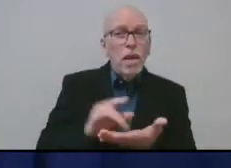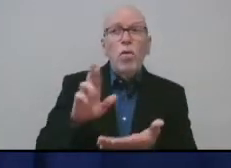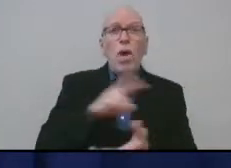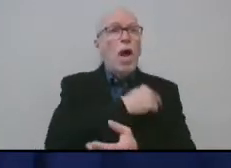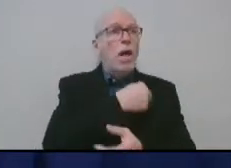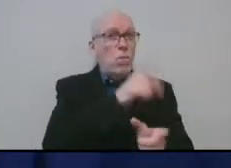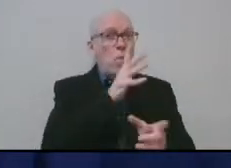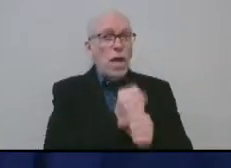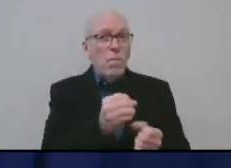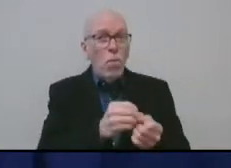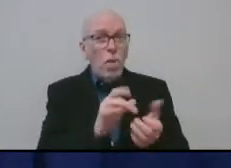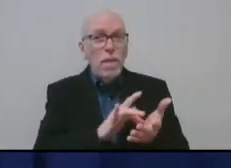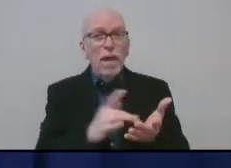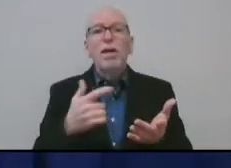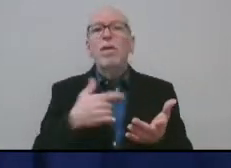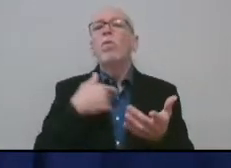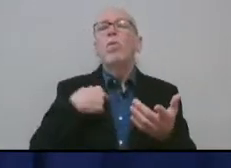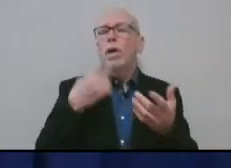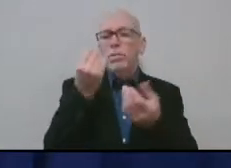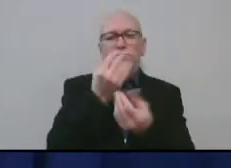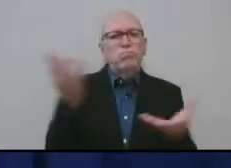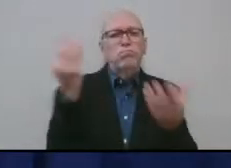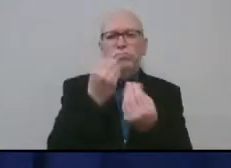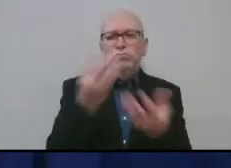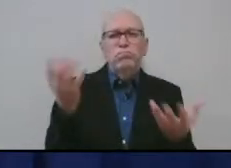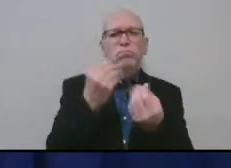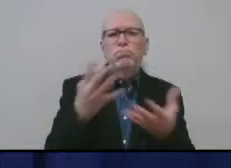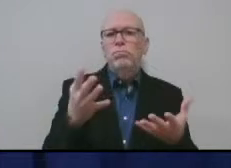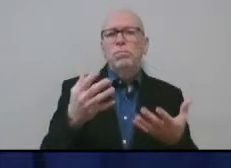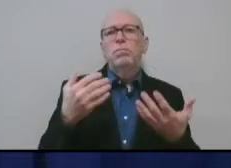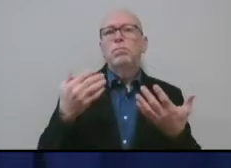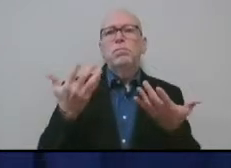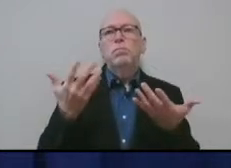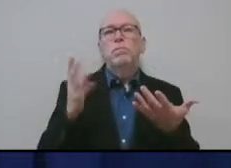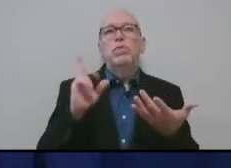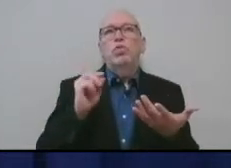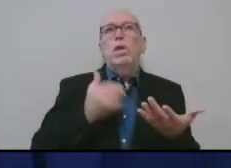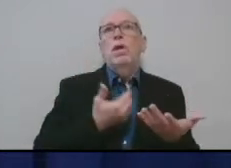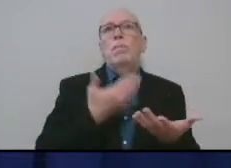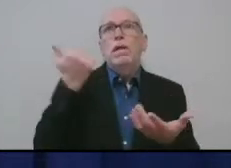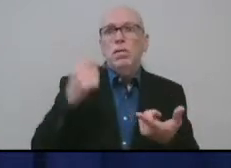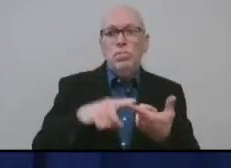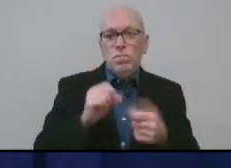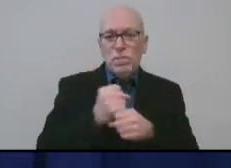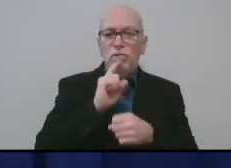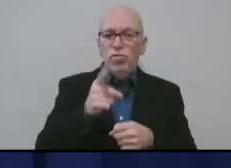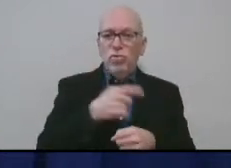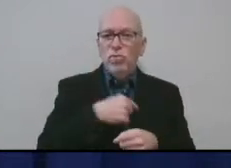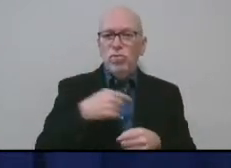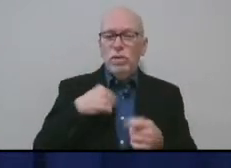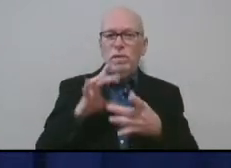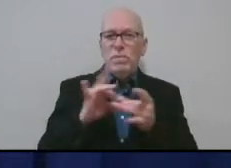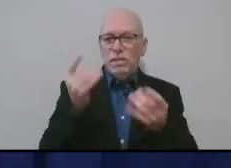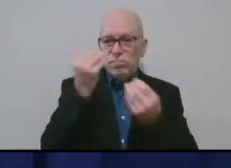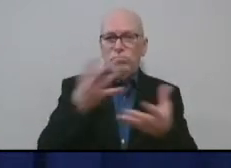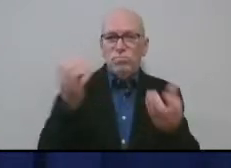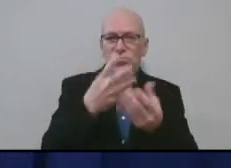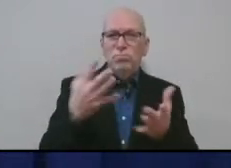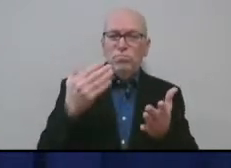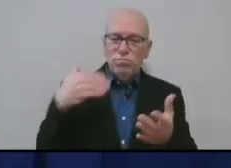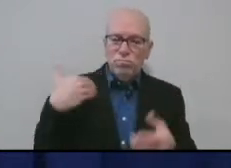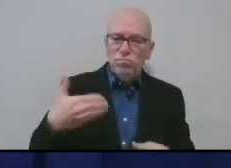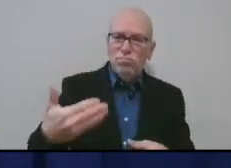doses. We have been doing our incredible best to make sure that we message that on a very very regular